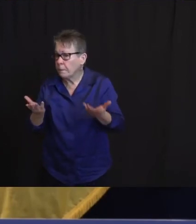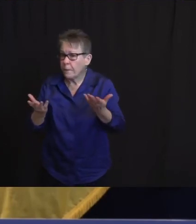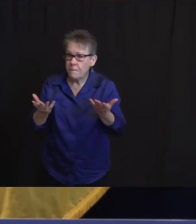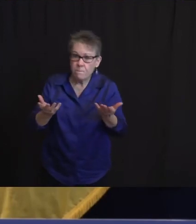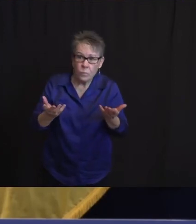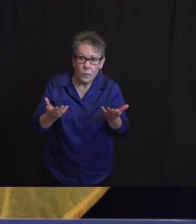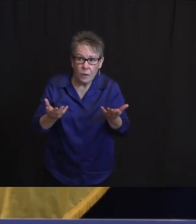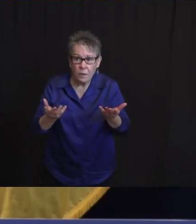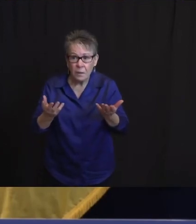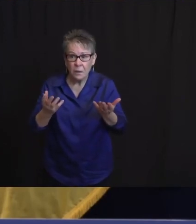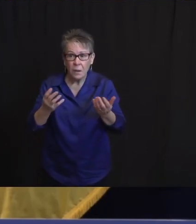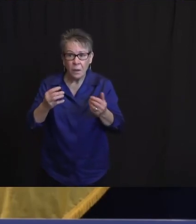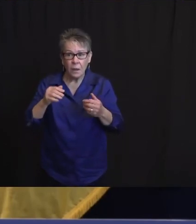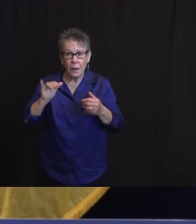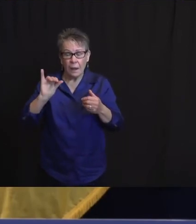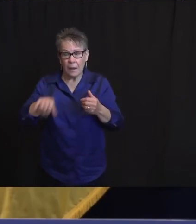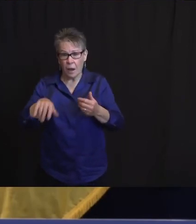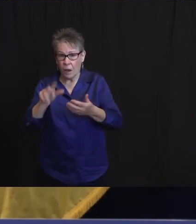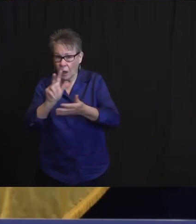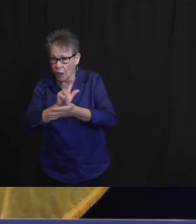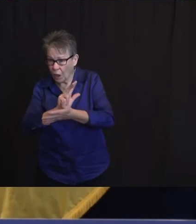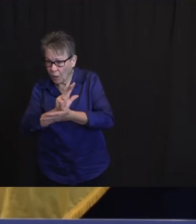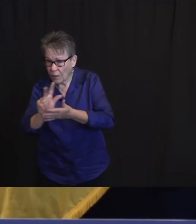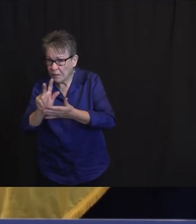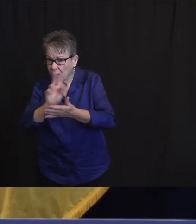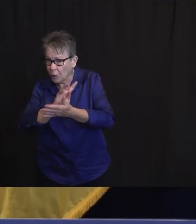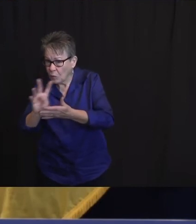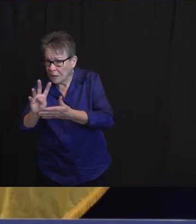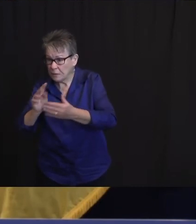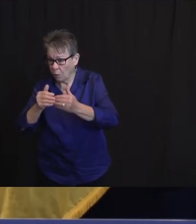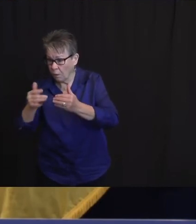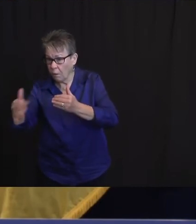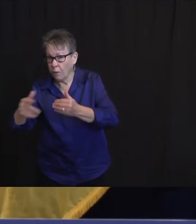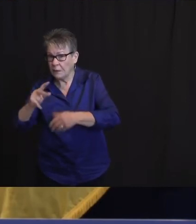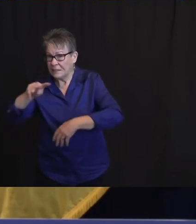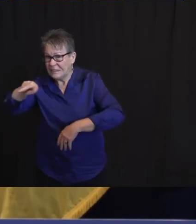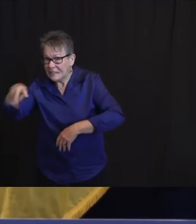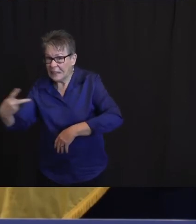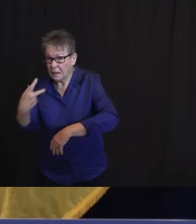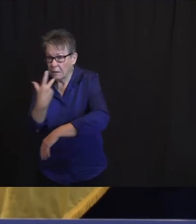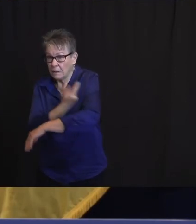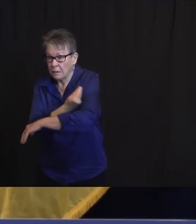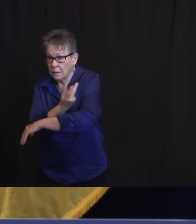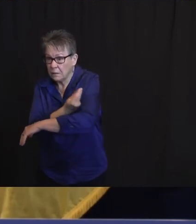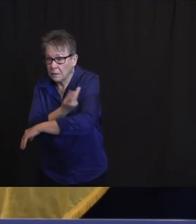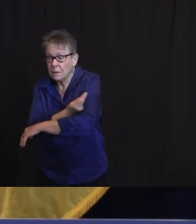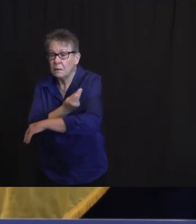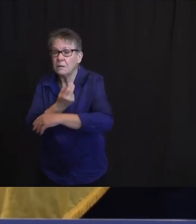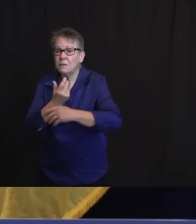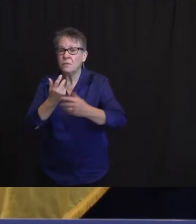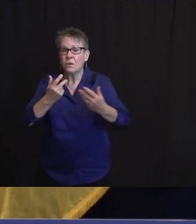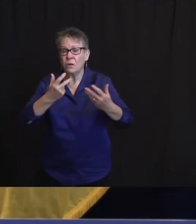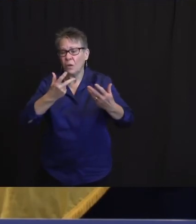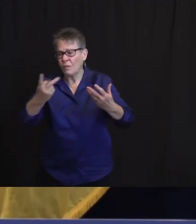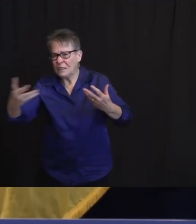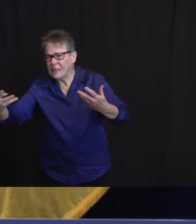weeks? Some states have included people over 65 before essential workers. Is there any thought in New Jersey to doing